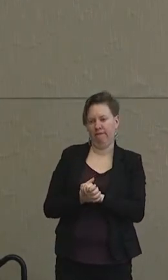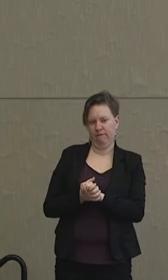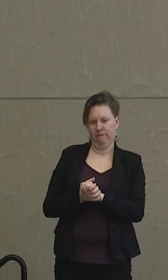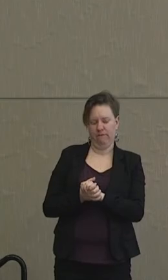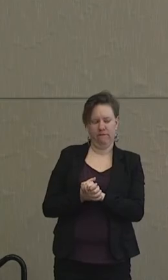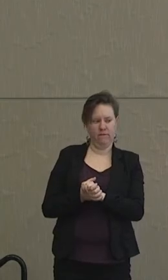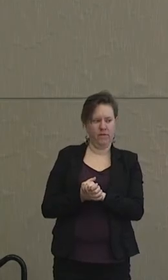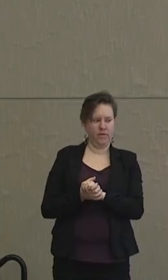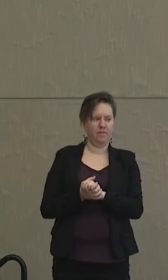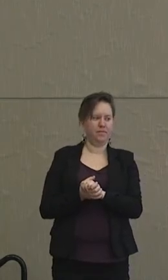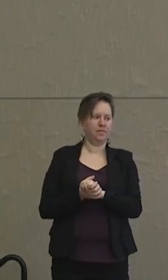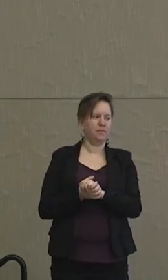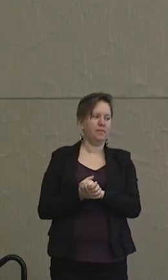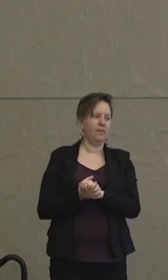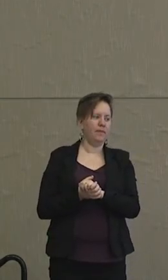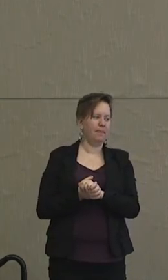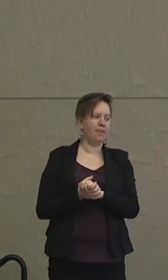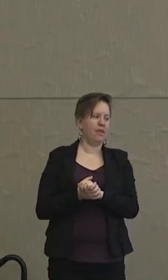mm-hmm. right? So